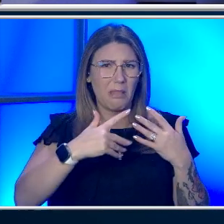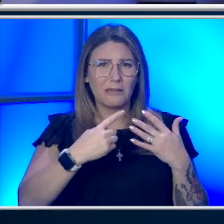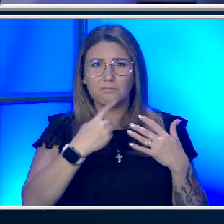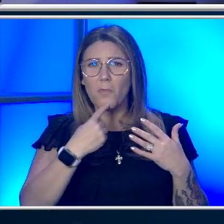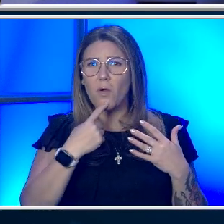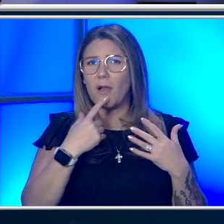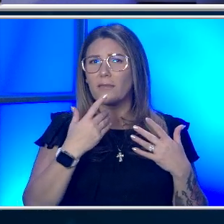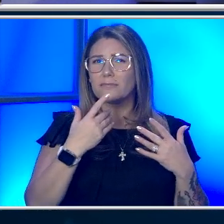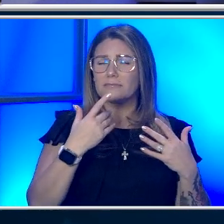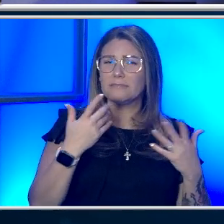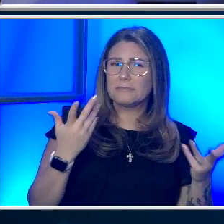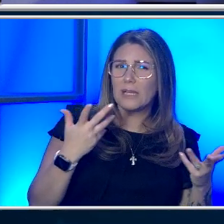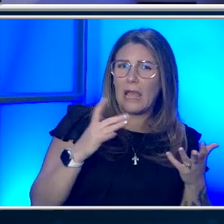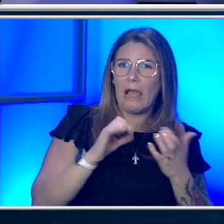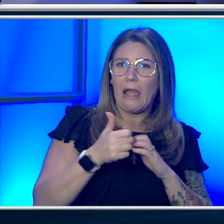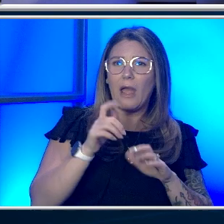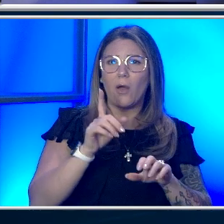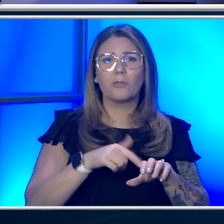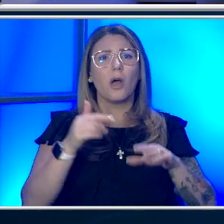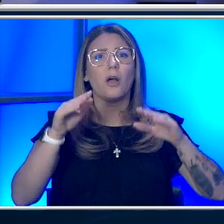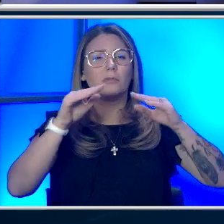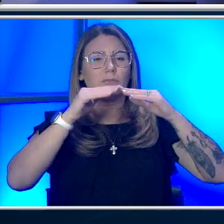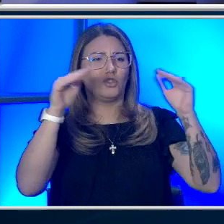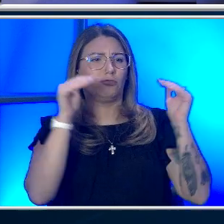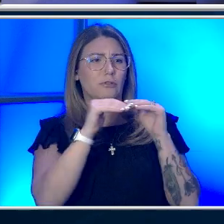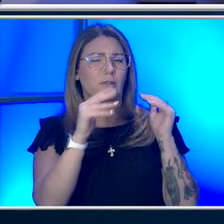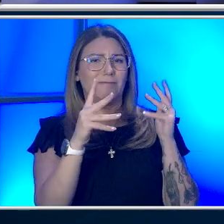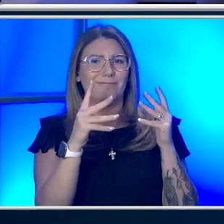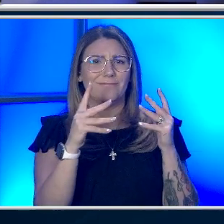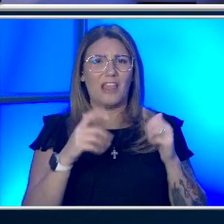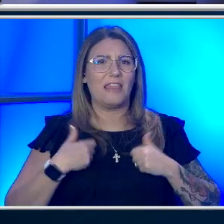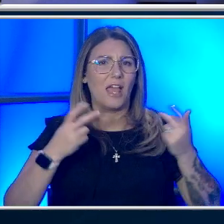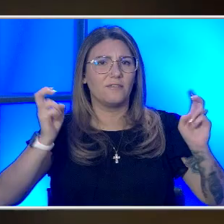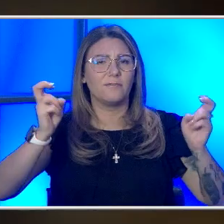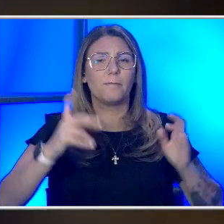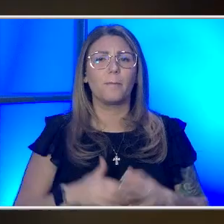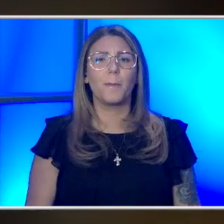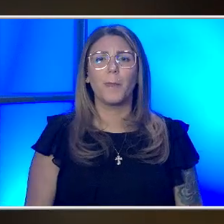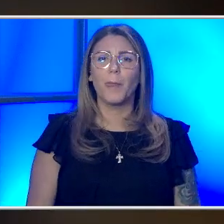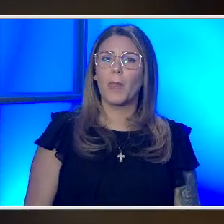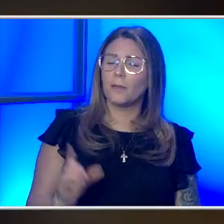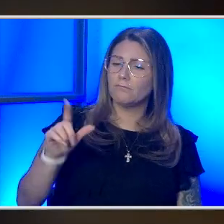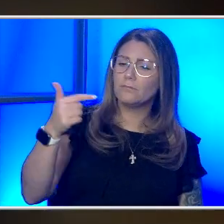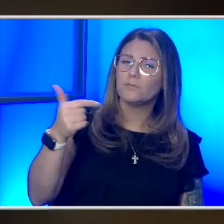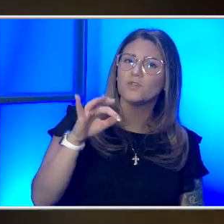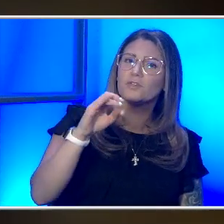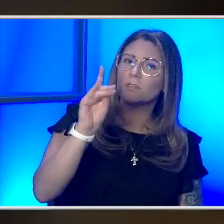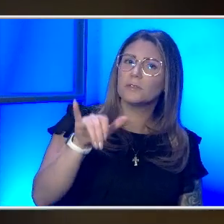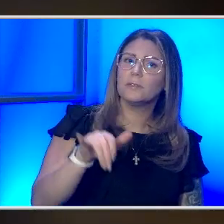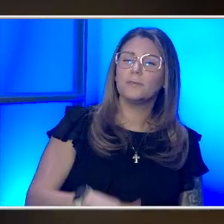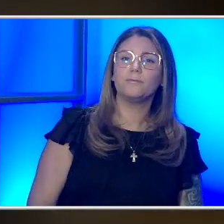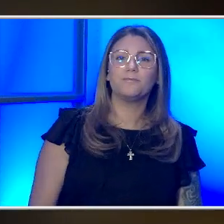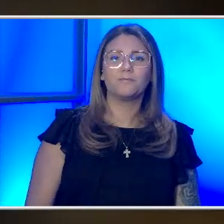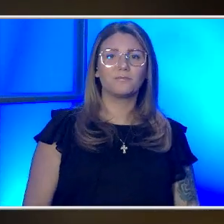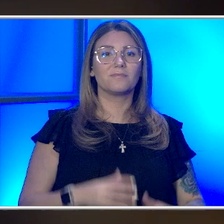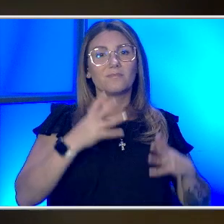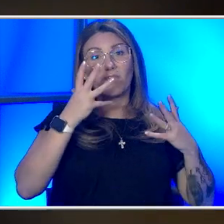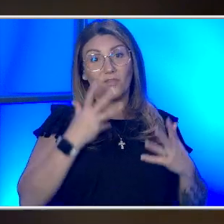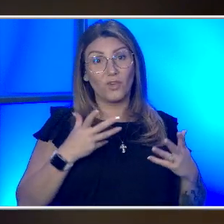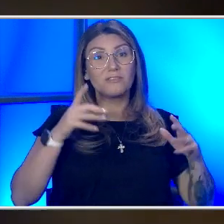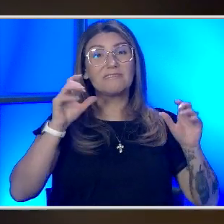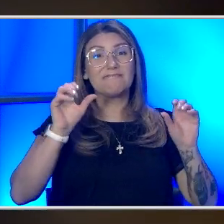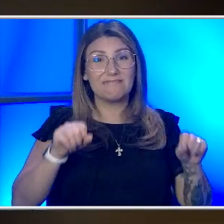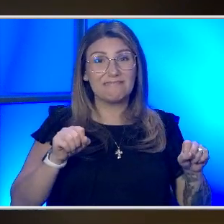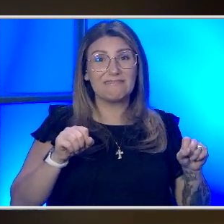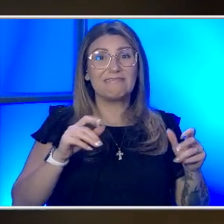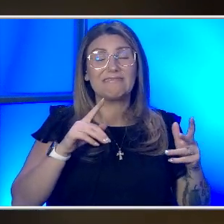And that's a question for you, Chelsea, and then I want to ask you, Tori, as well. Chelsea, you first. Yeah, unfortunately, it does go bad, and that's a huge reason